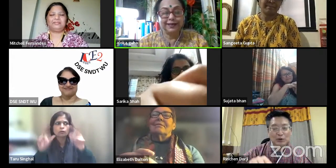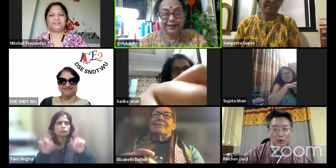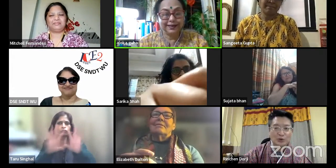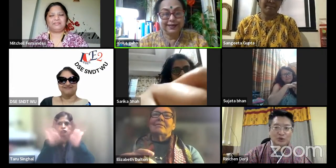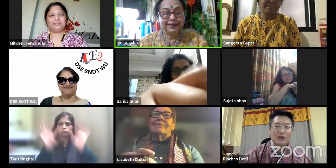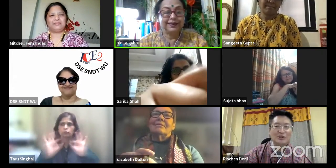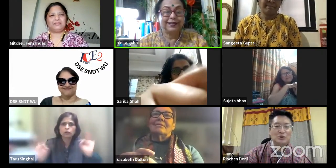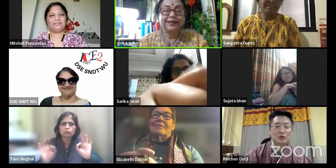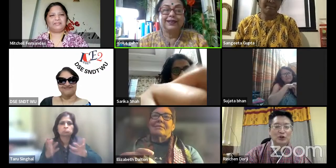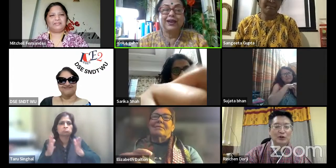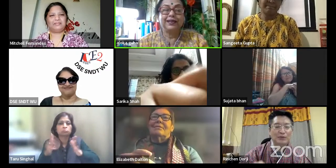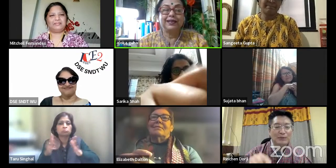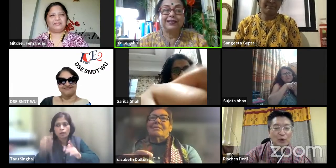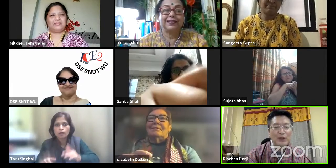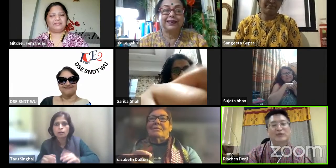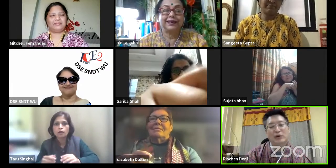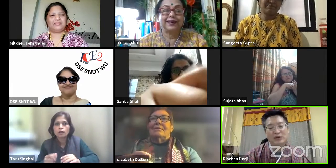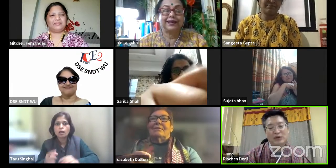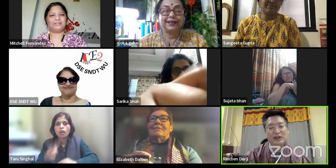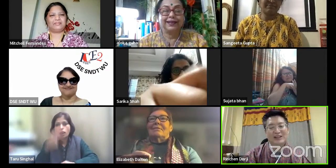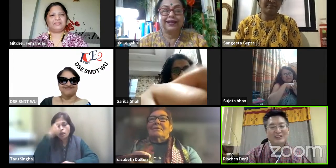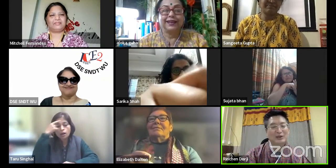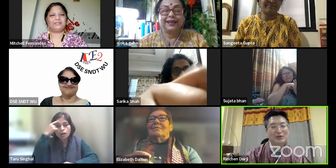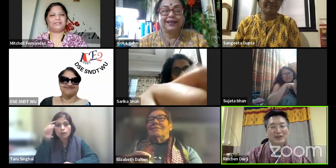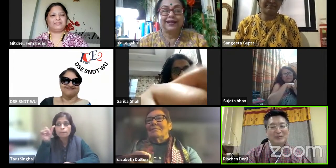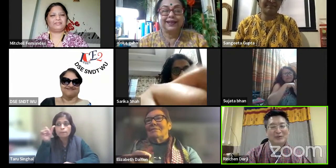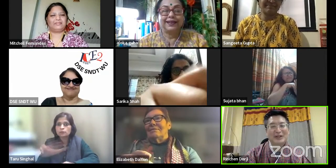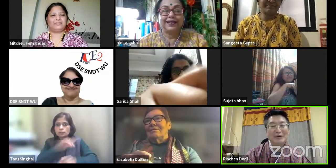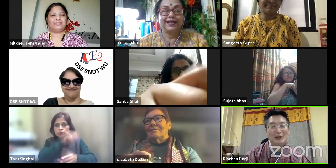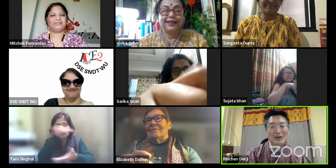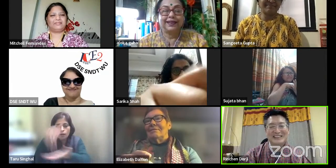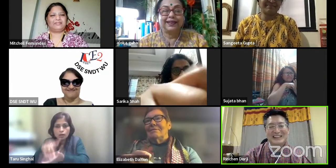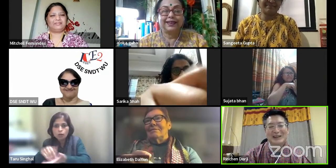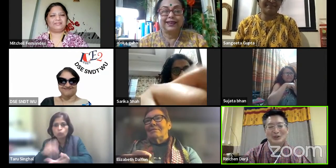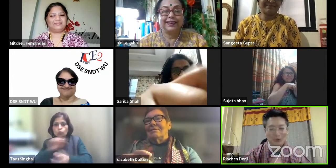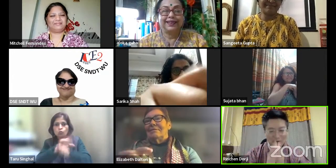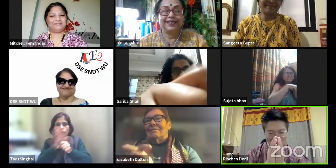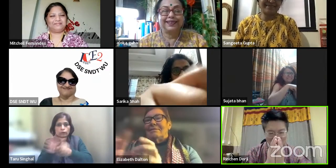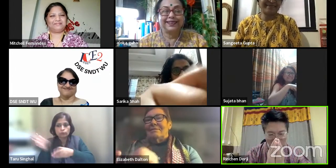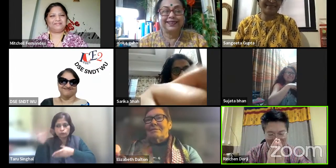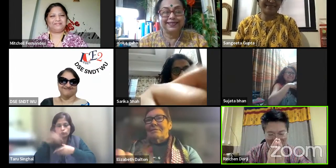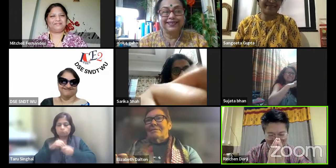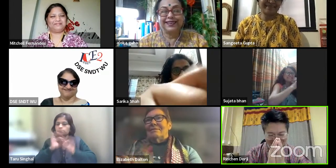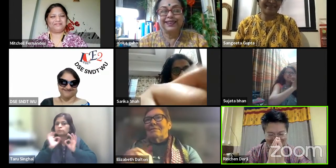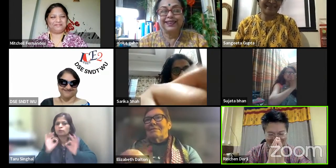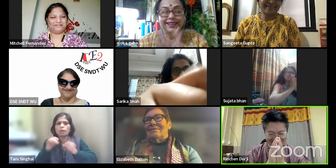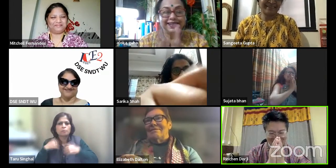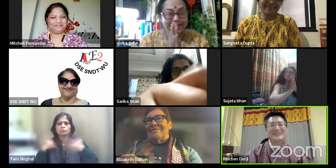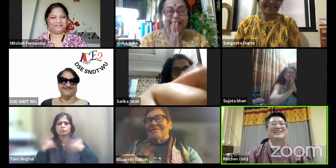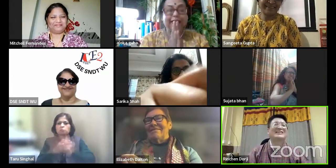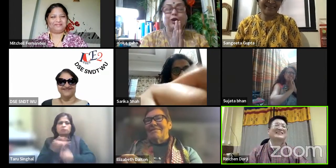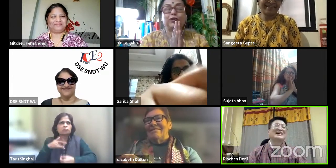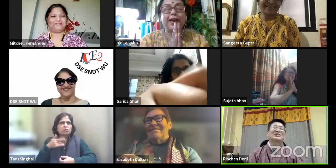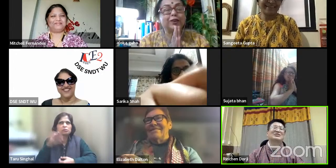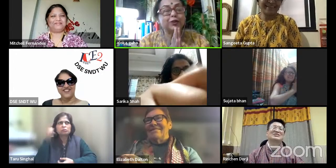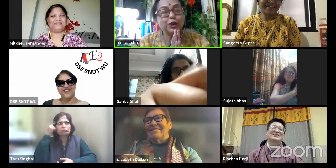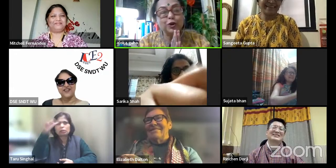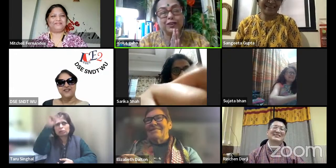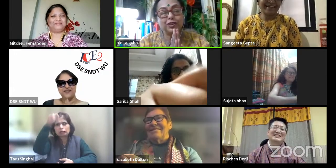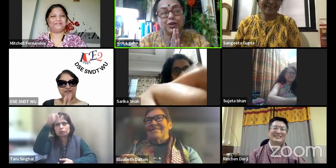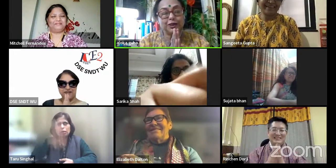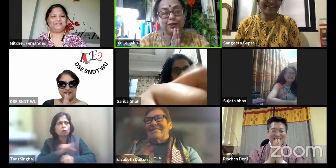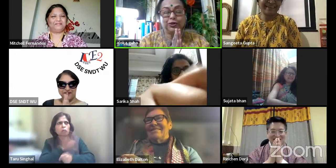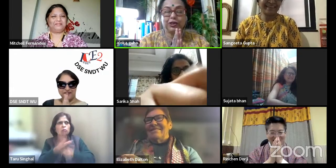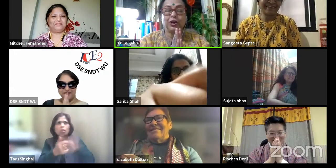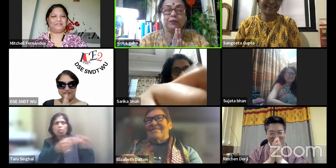absolutely. on course to be more careful. So we never look at it that way. So don't worry. Thanks a lot. Thank you